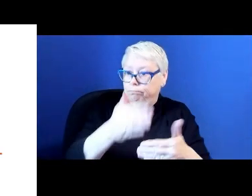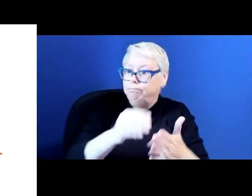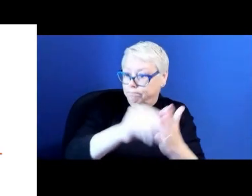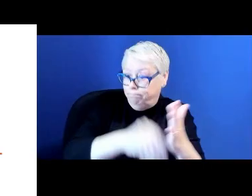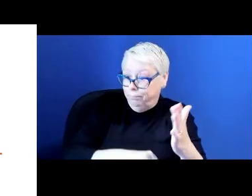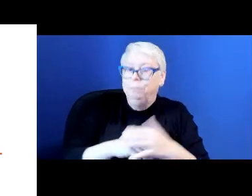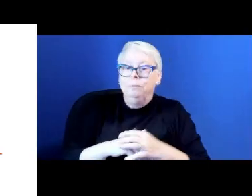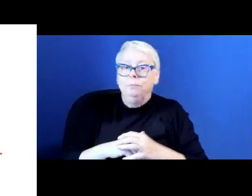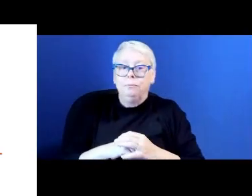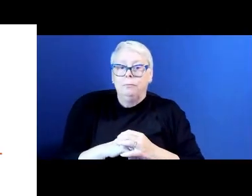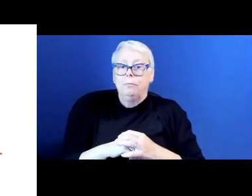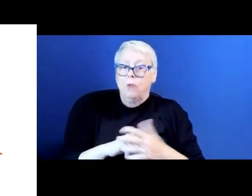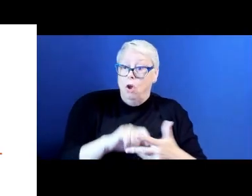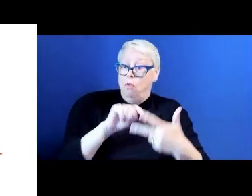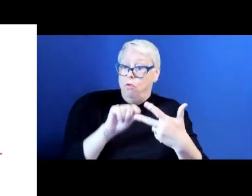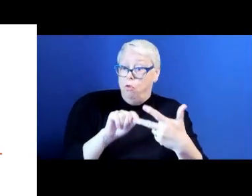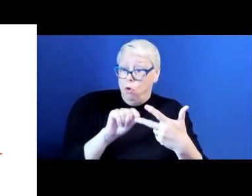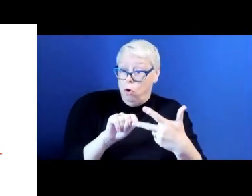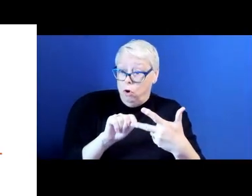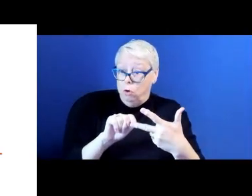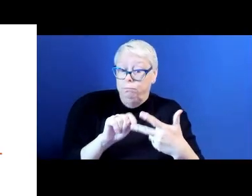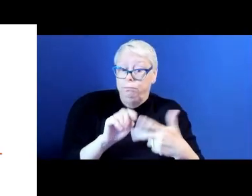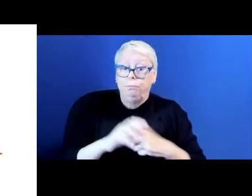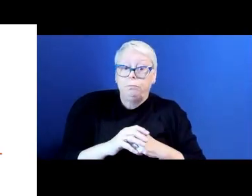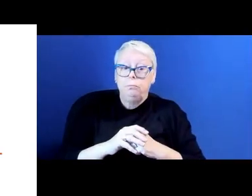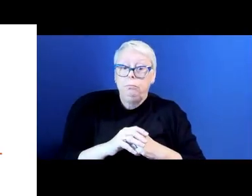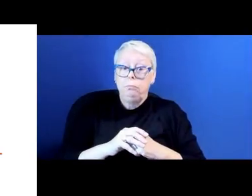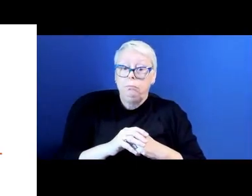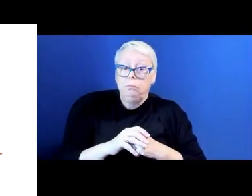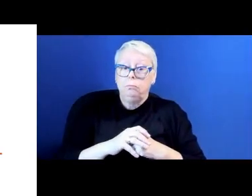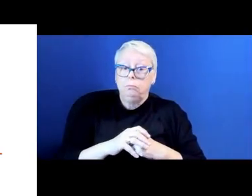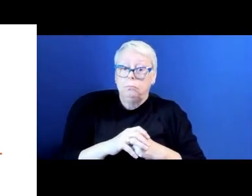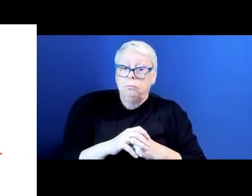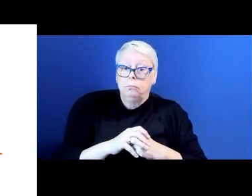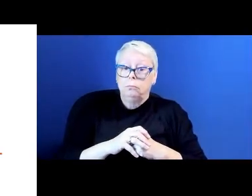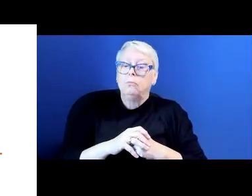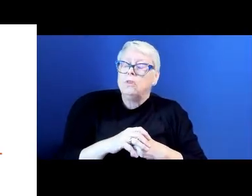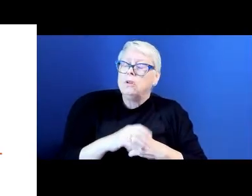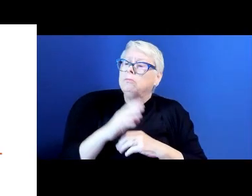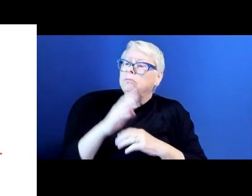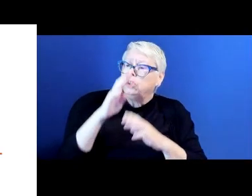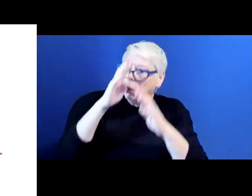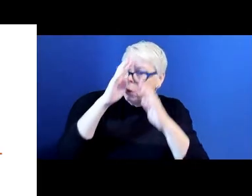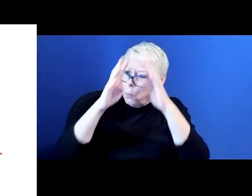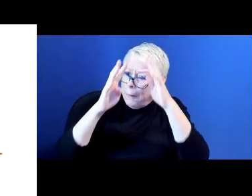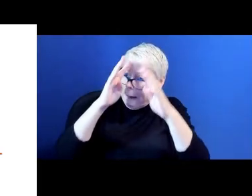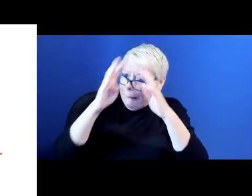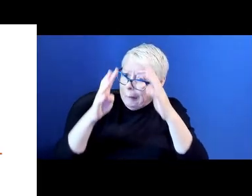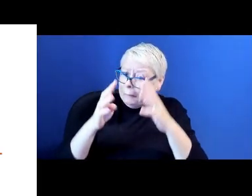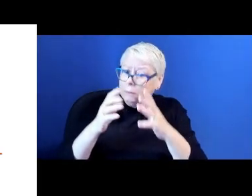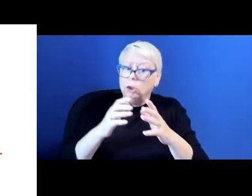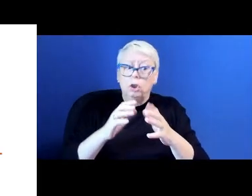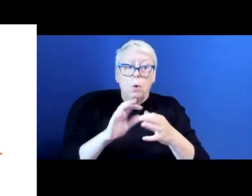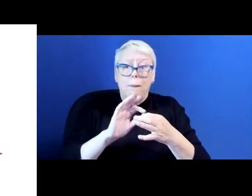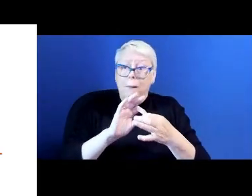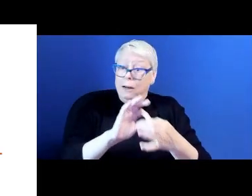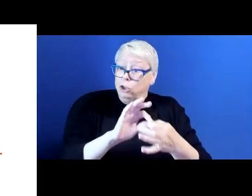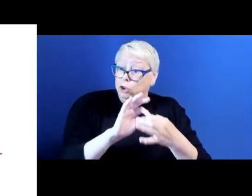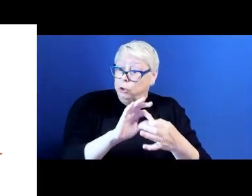The third principle is to create collaborative relationships where the individual has